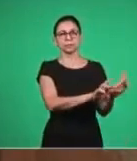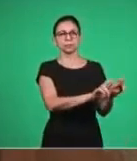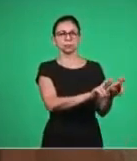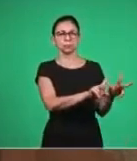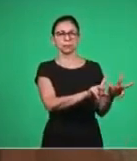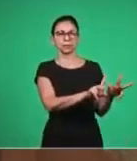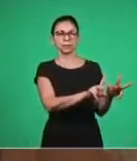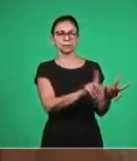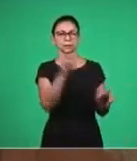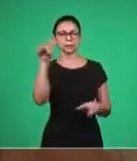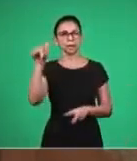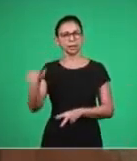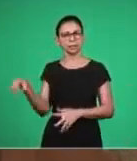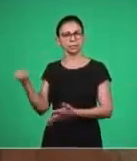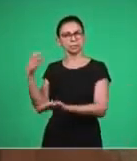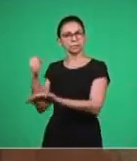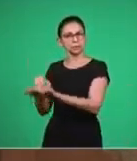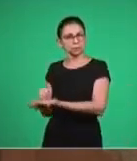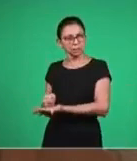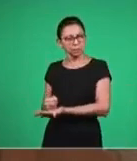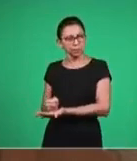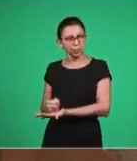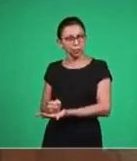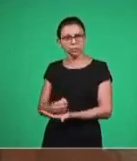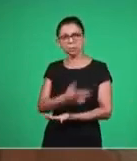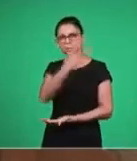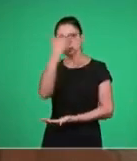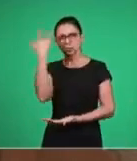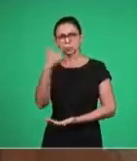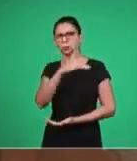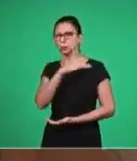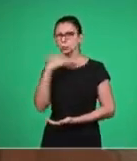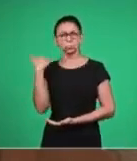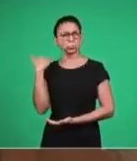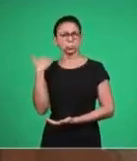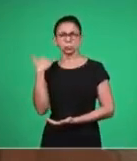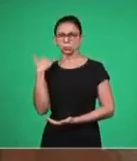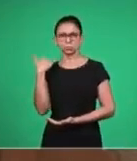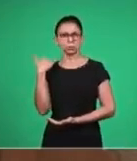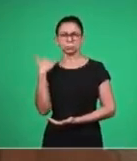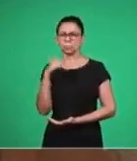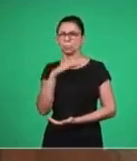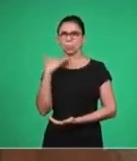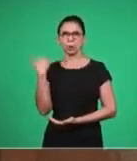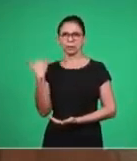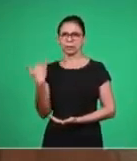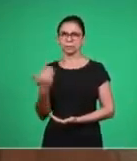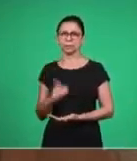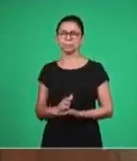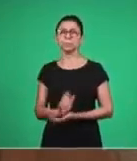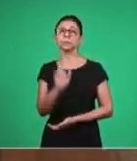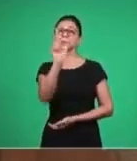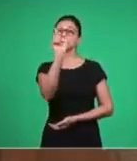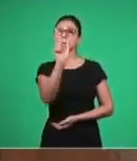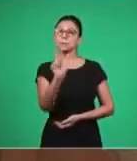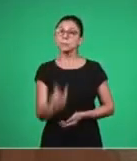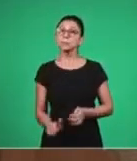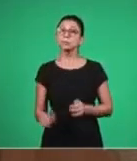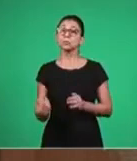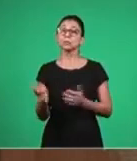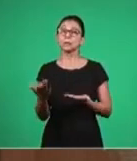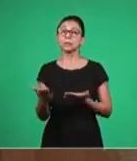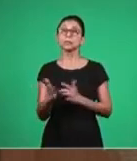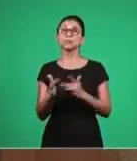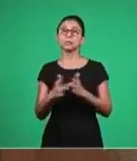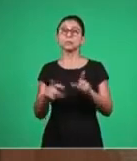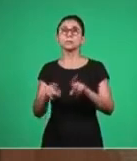everybody's gonna go through death. But then in the New Testament, they all go through death because that is the figure